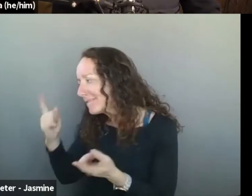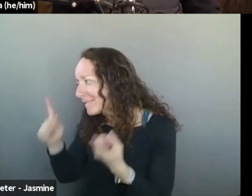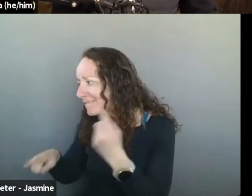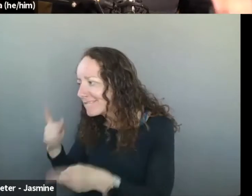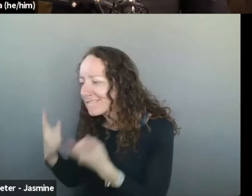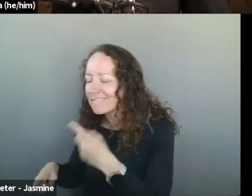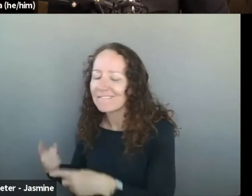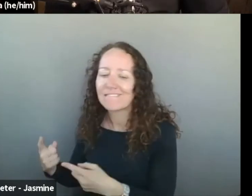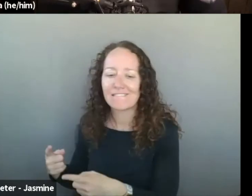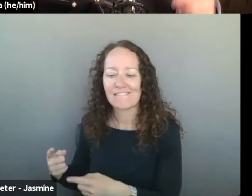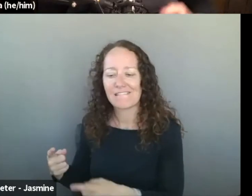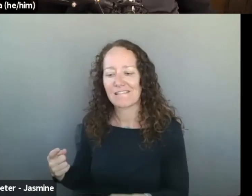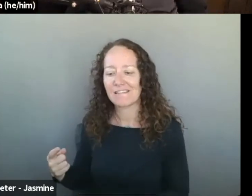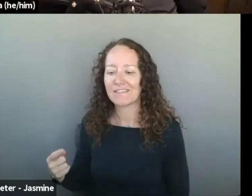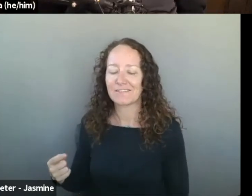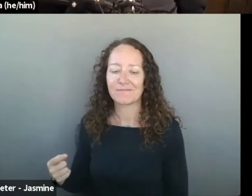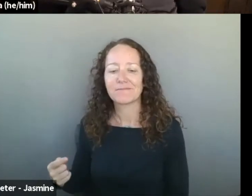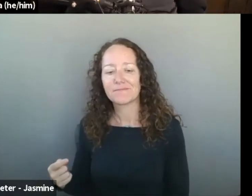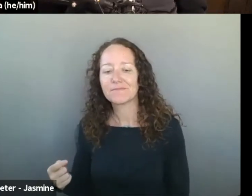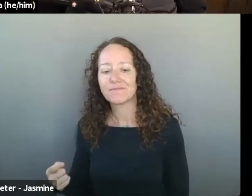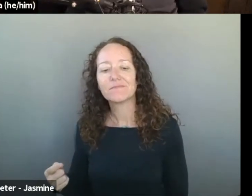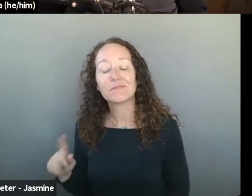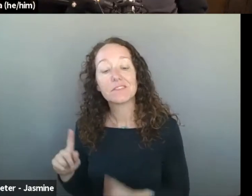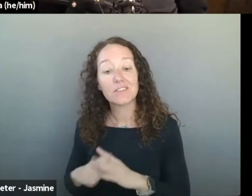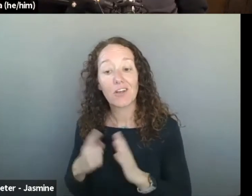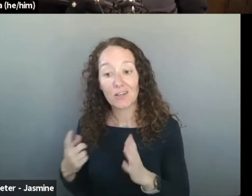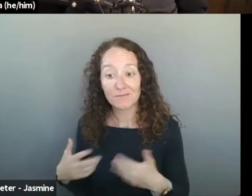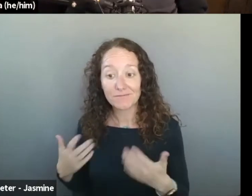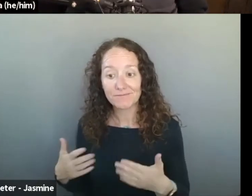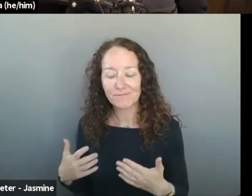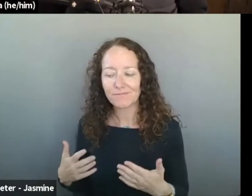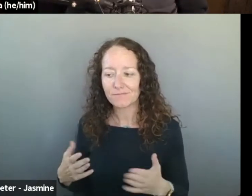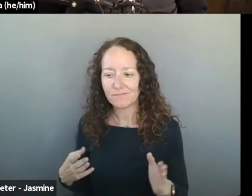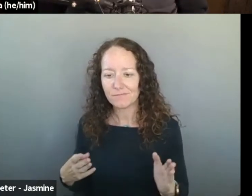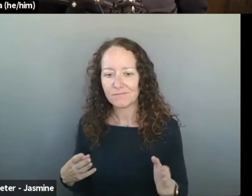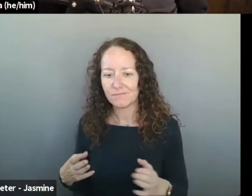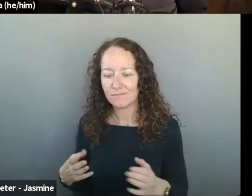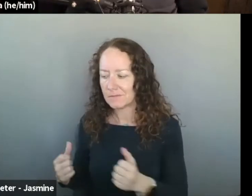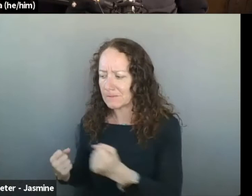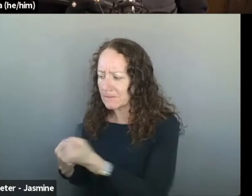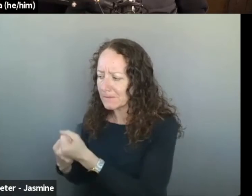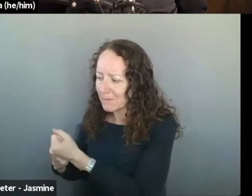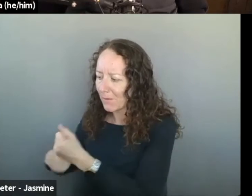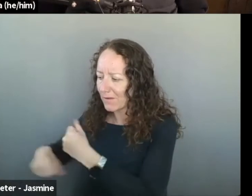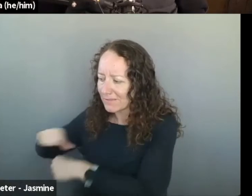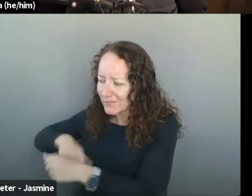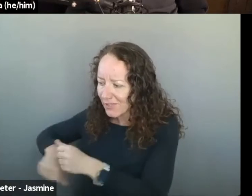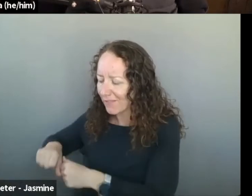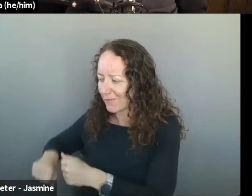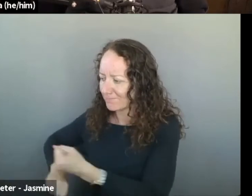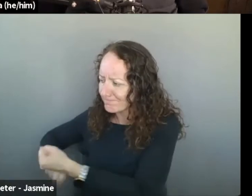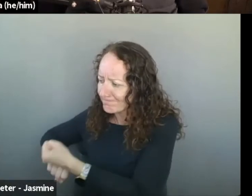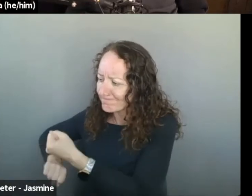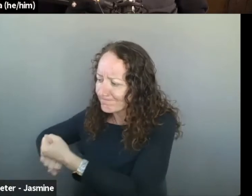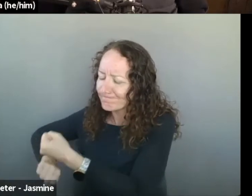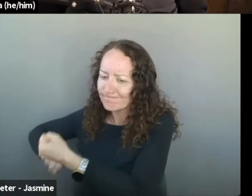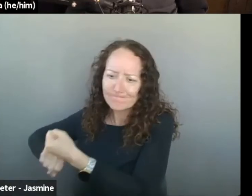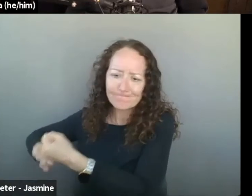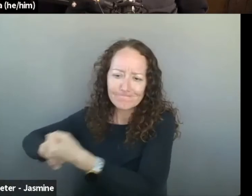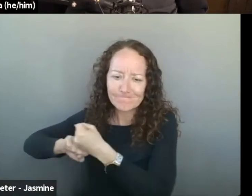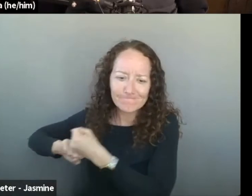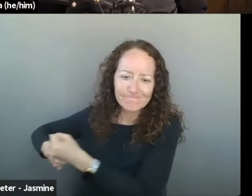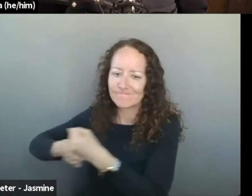and really begin to lean into each other, and not in this way that, where,